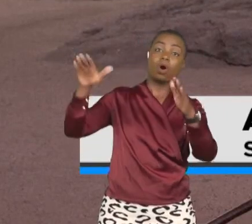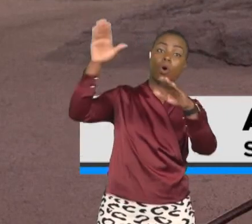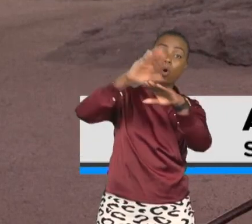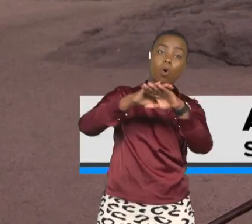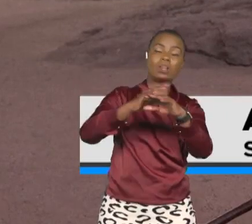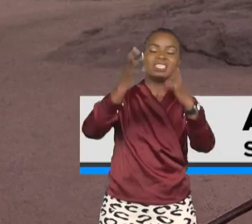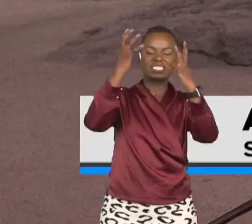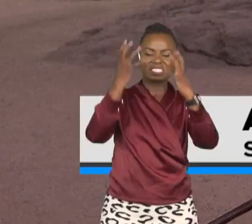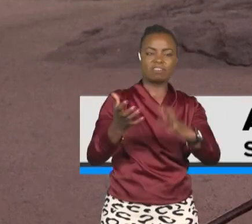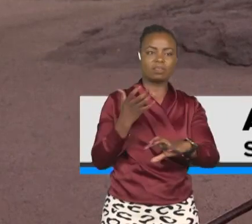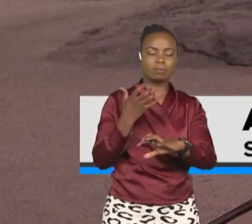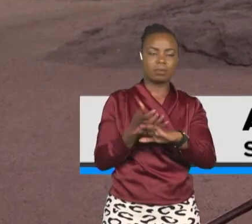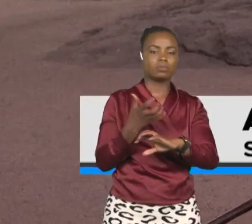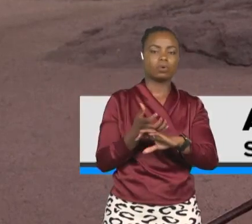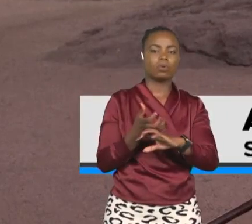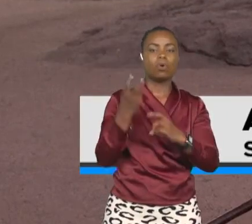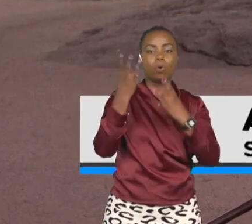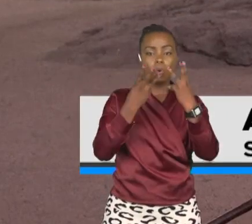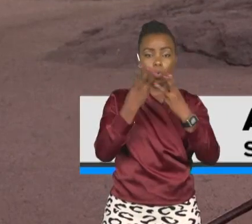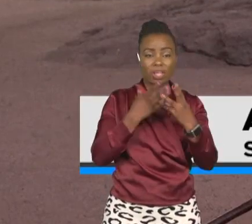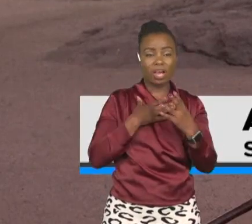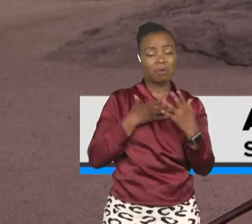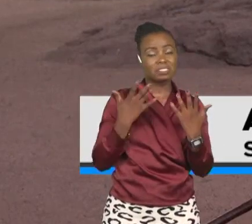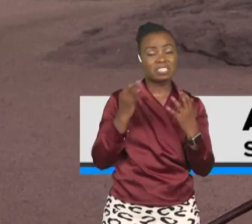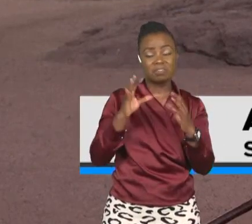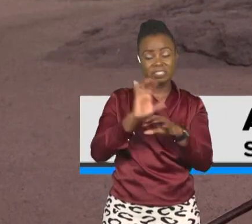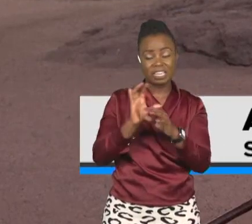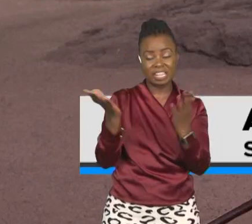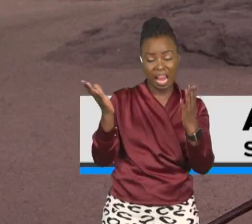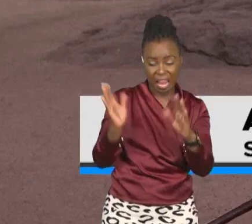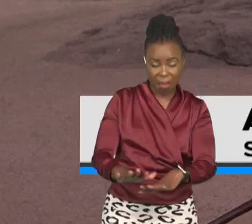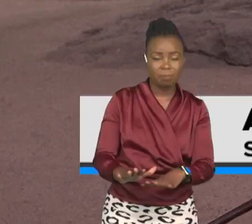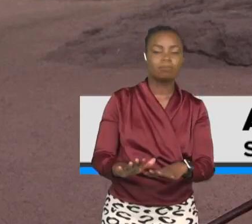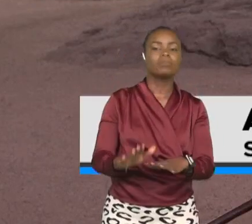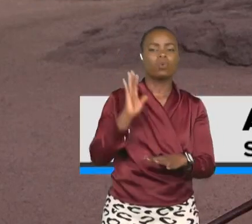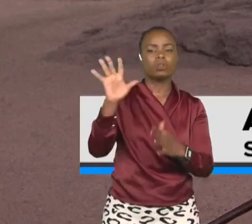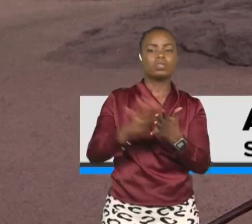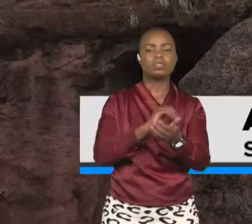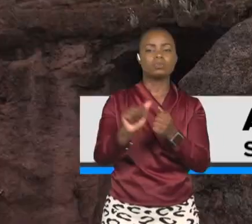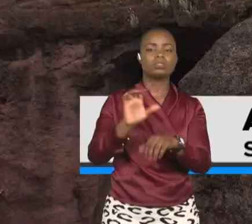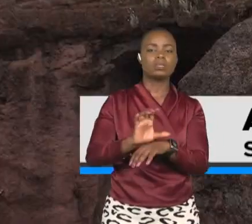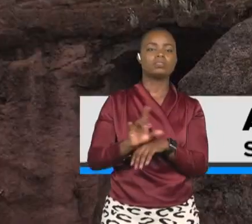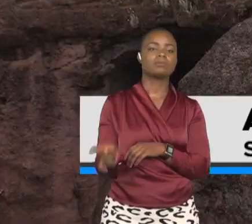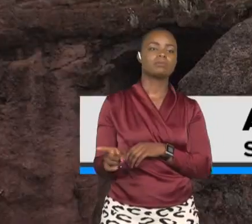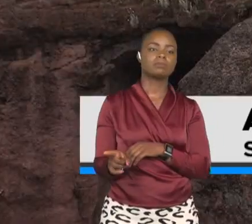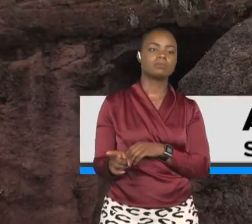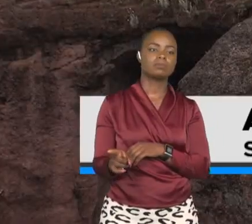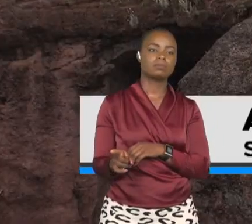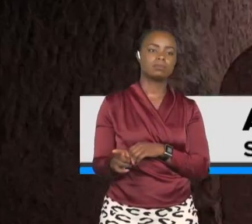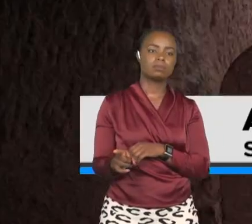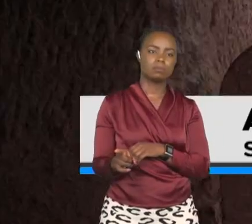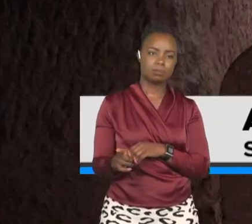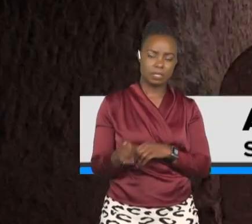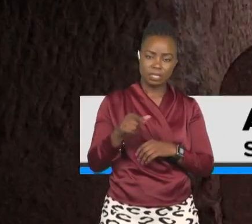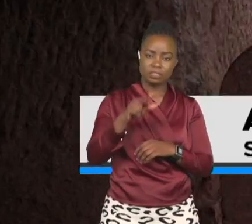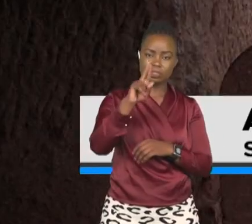heavy metal. Our worry is if this shelter collapses, it will destroy the church. Designated a